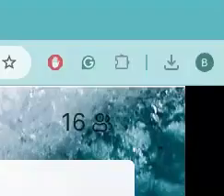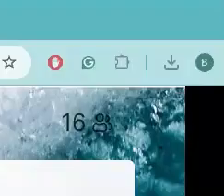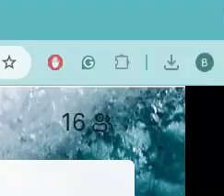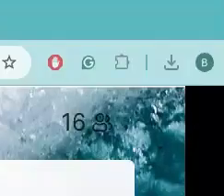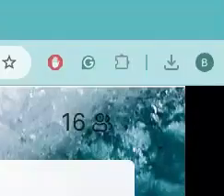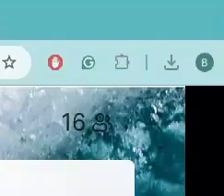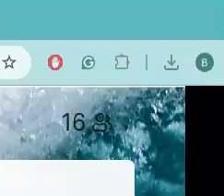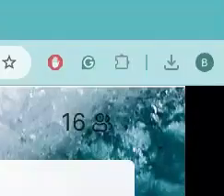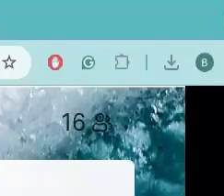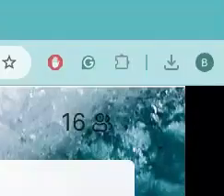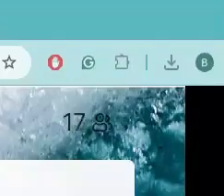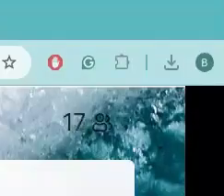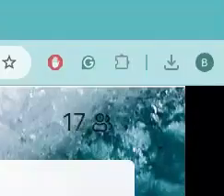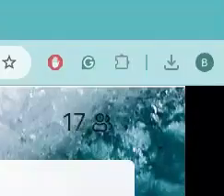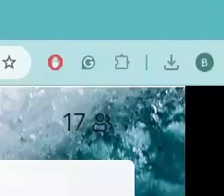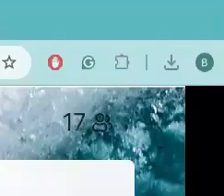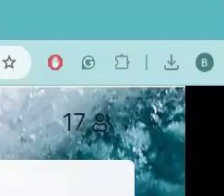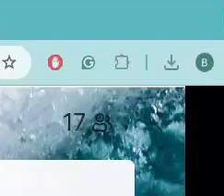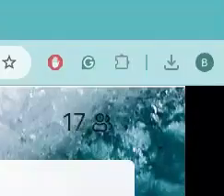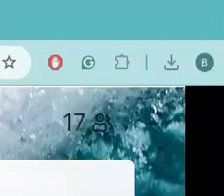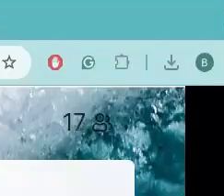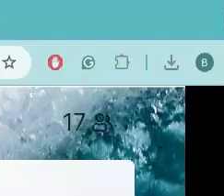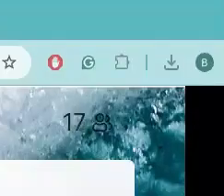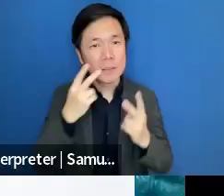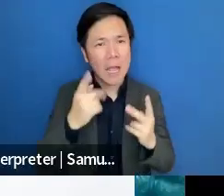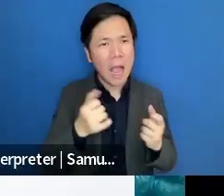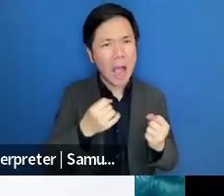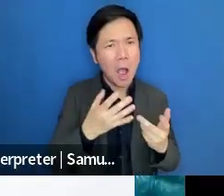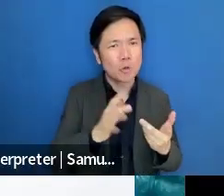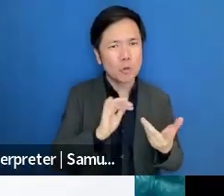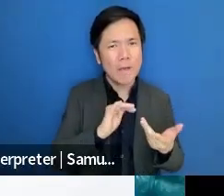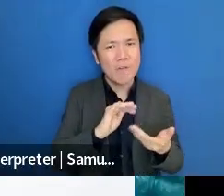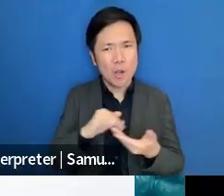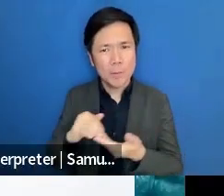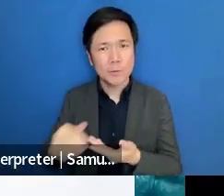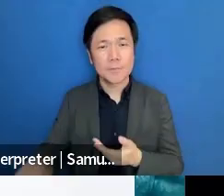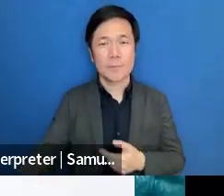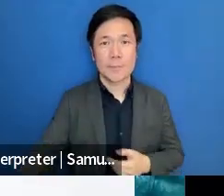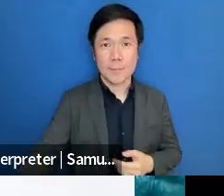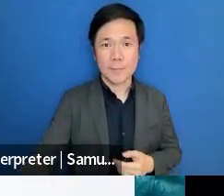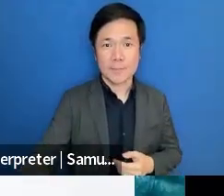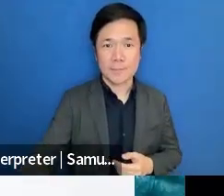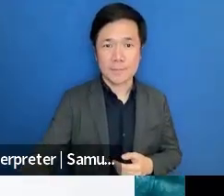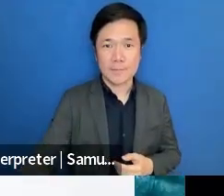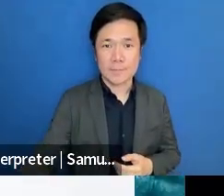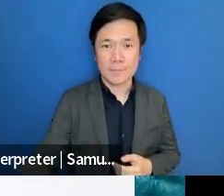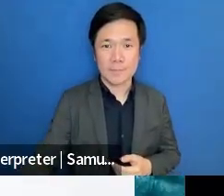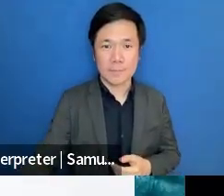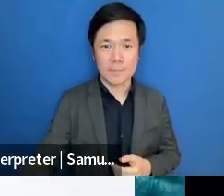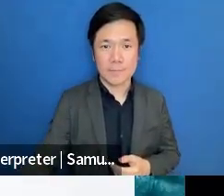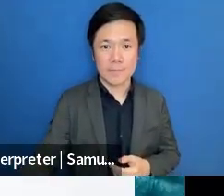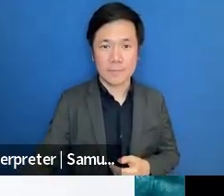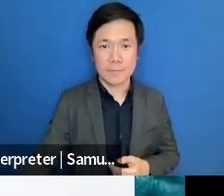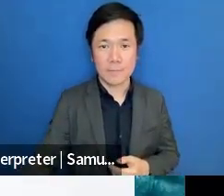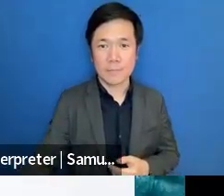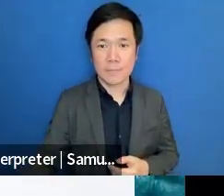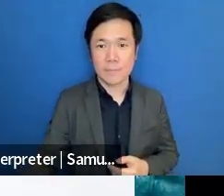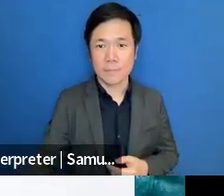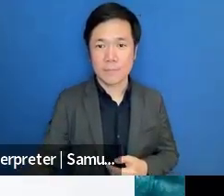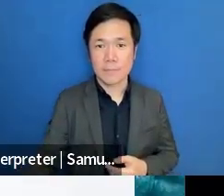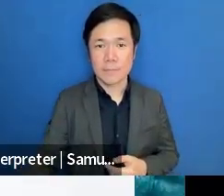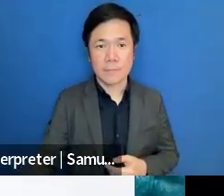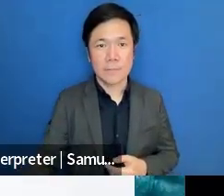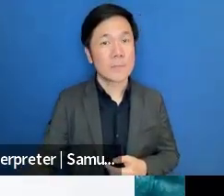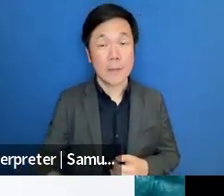things, differing options for engagement, exactly. So not having one set approach, speed of